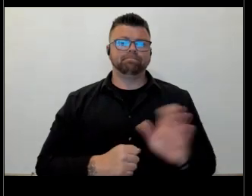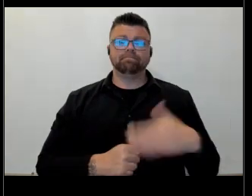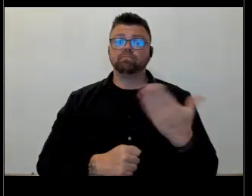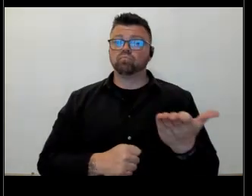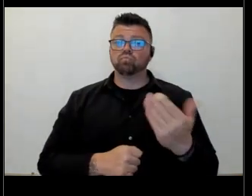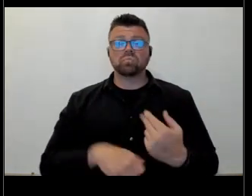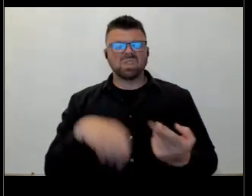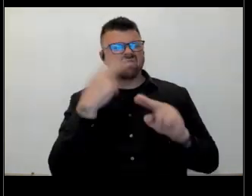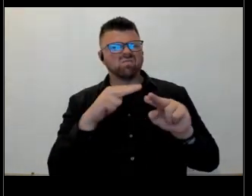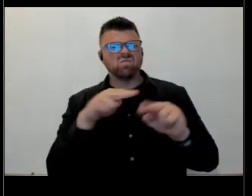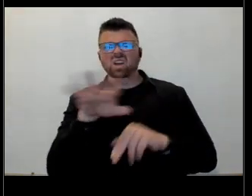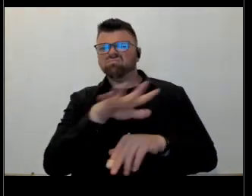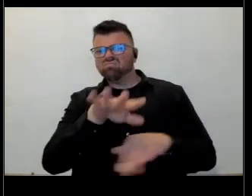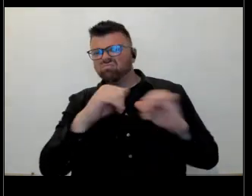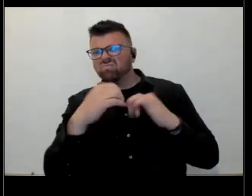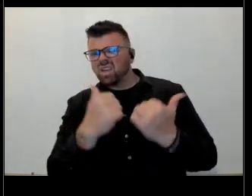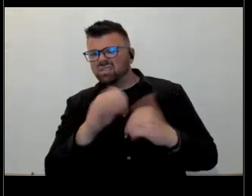Recreation areas.